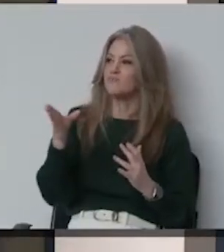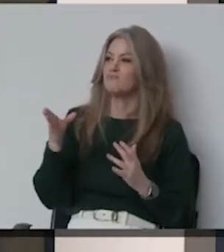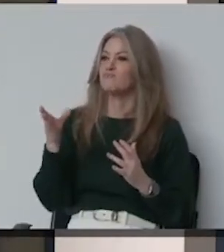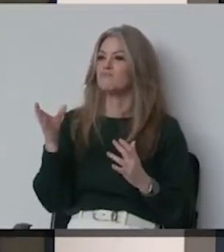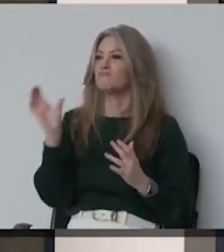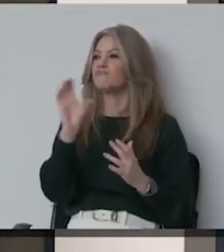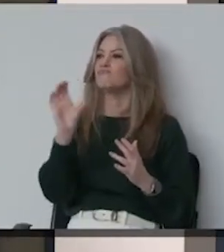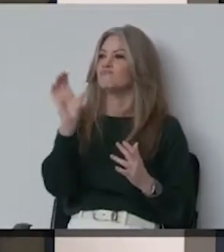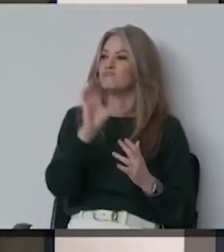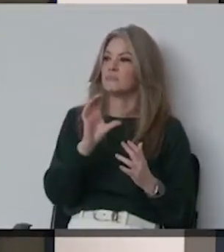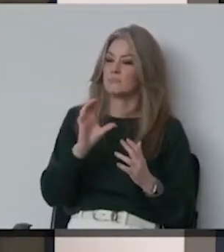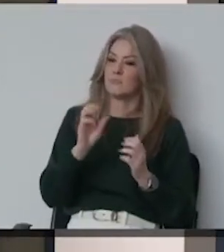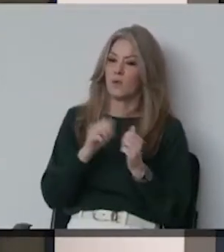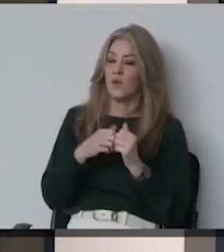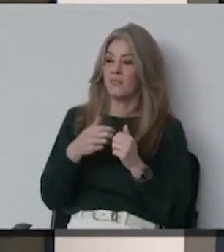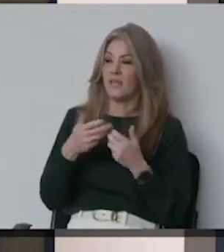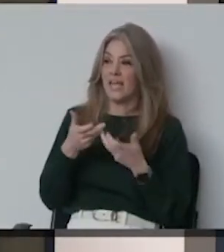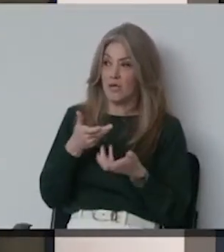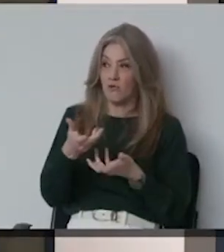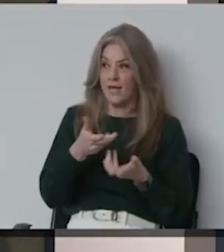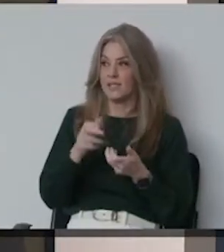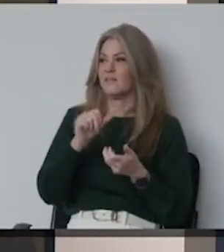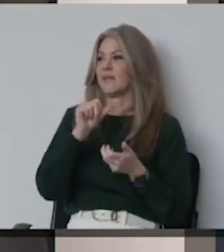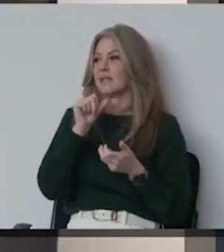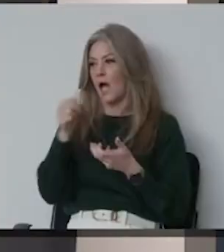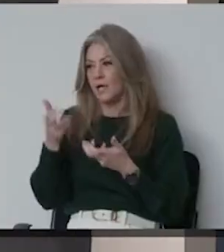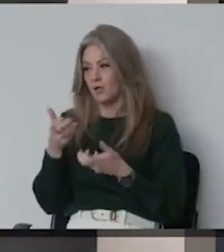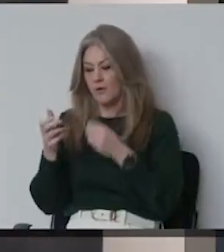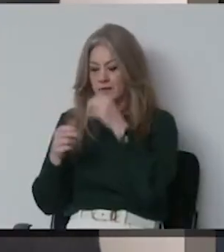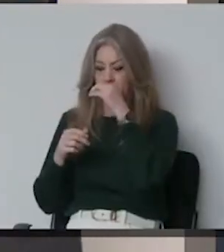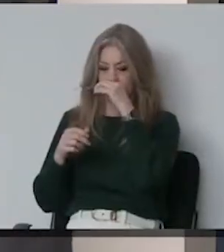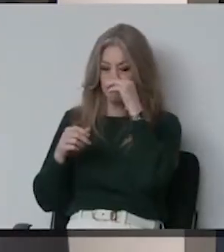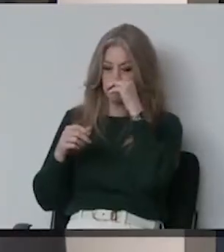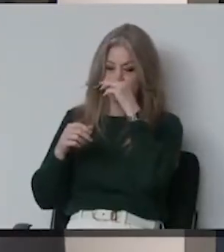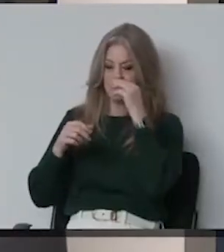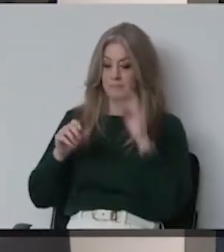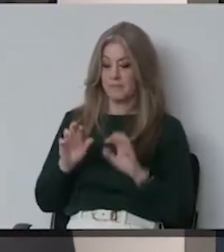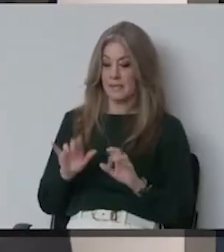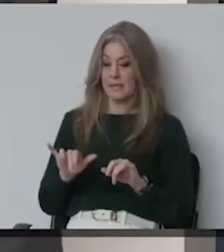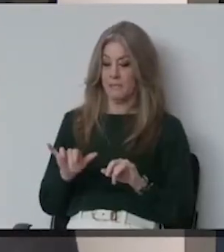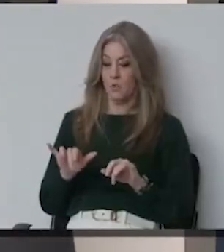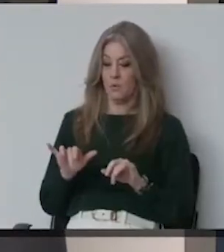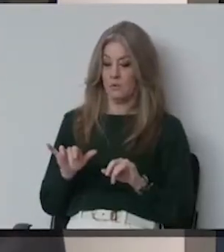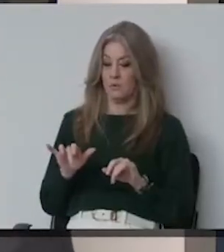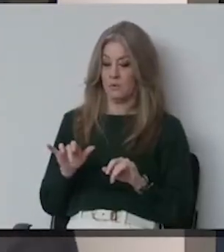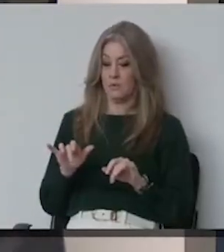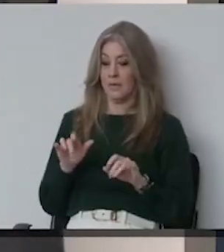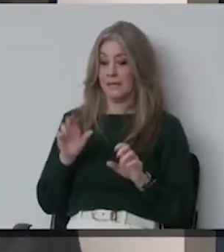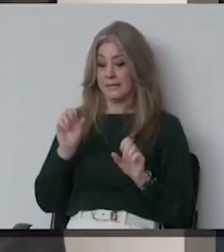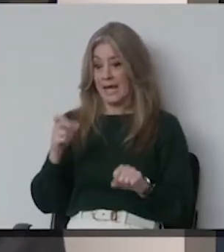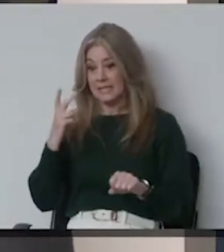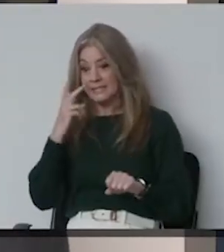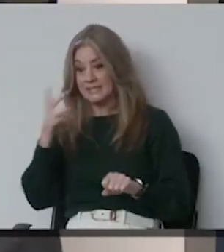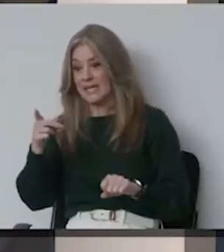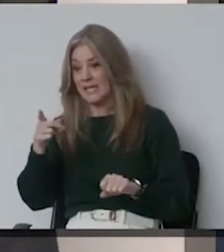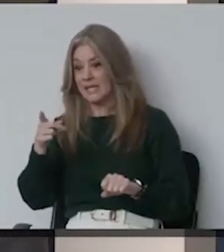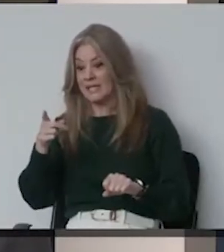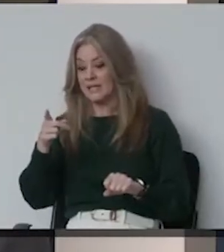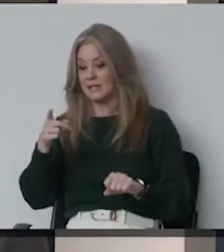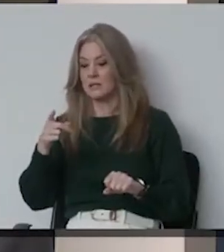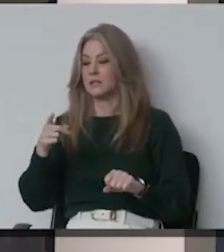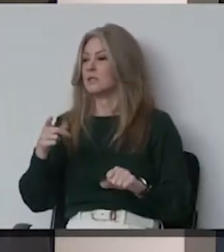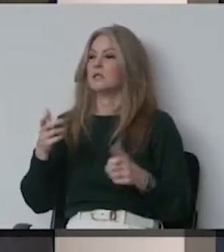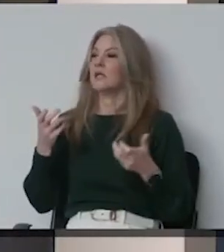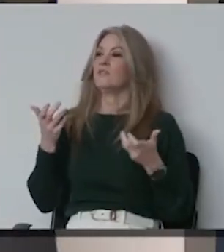between the interactive elements and the non-interactive elements. Now, a keyboard user who can see, those are the people that don't want